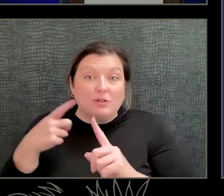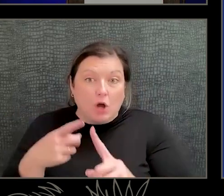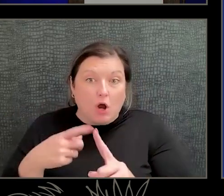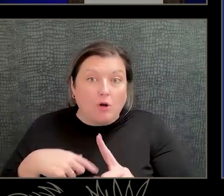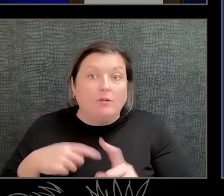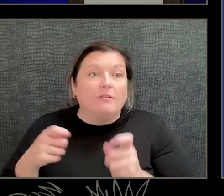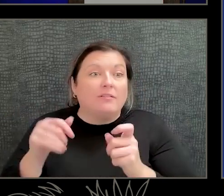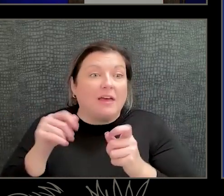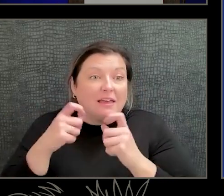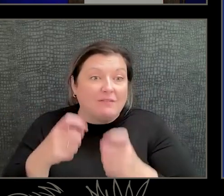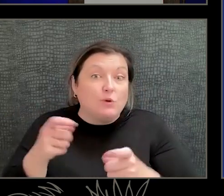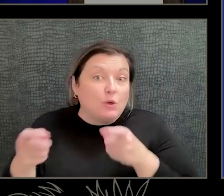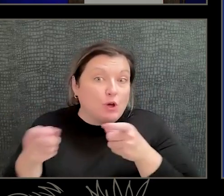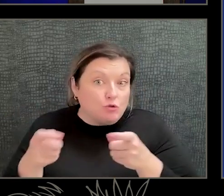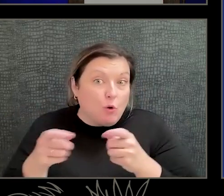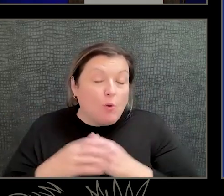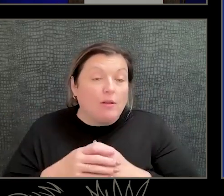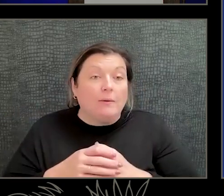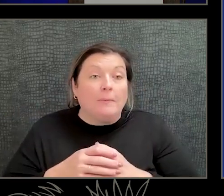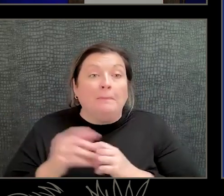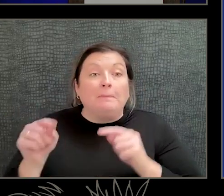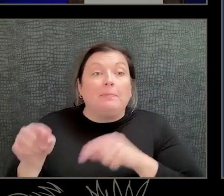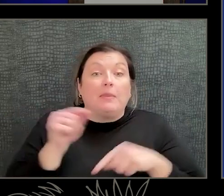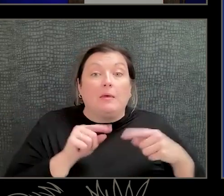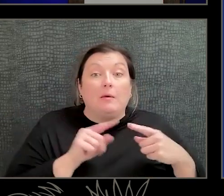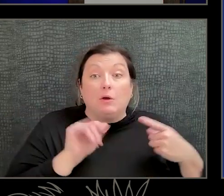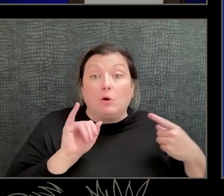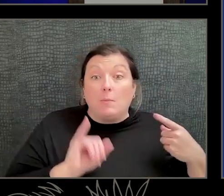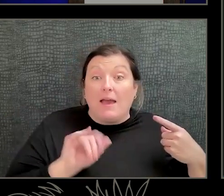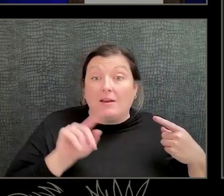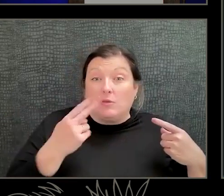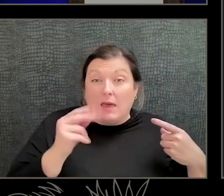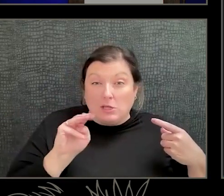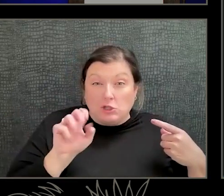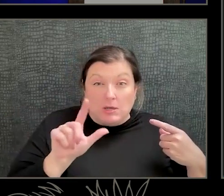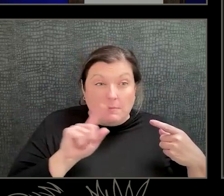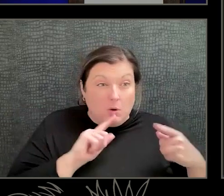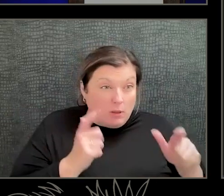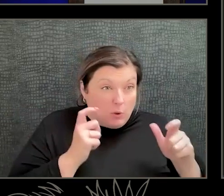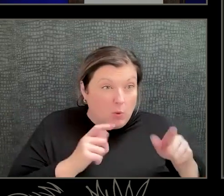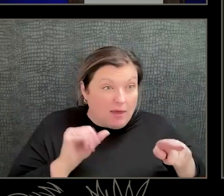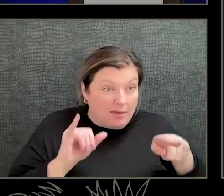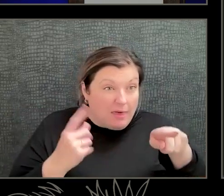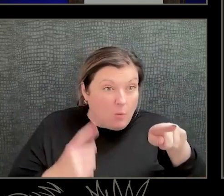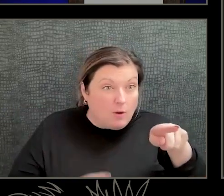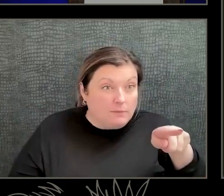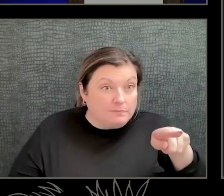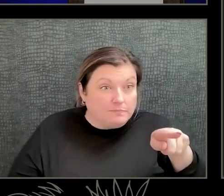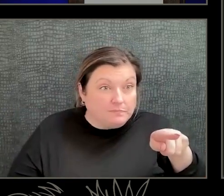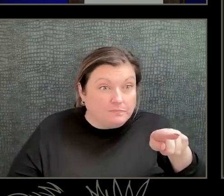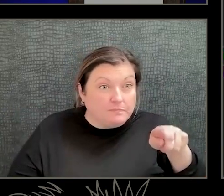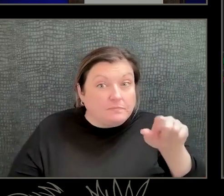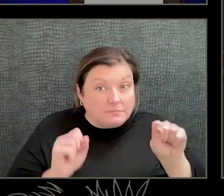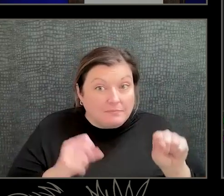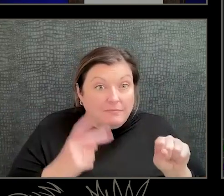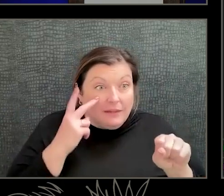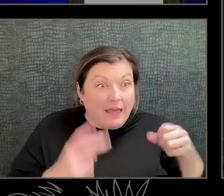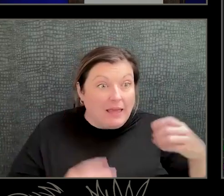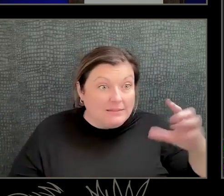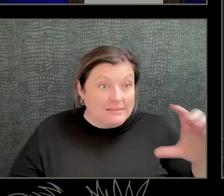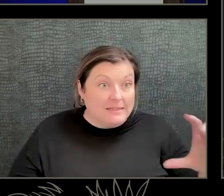popover controller. So basically, if we go back to that HTML real quick, which one was it? This one? We can